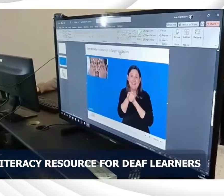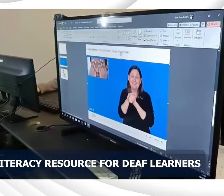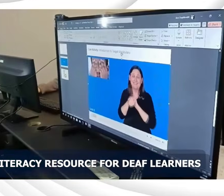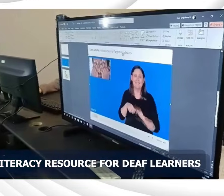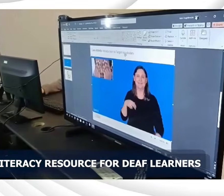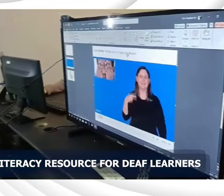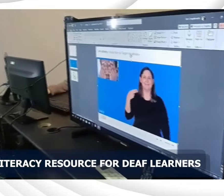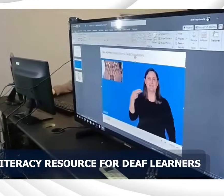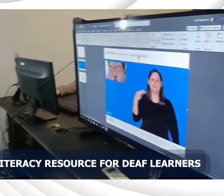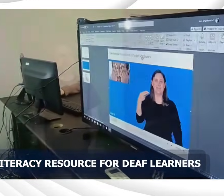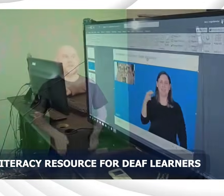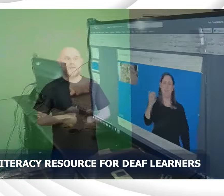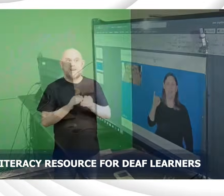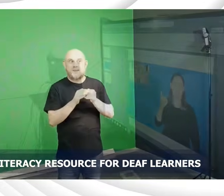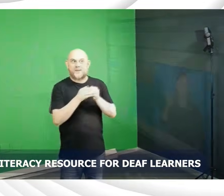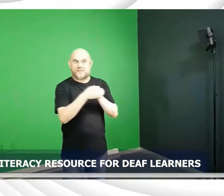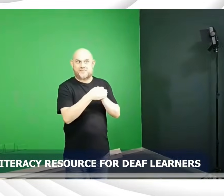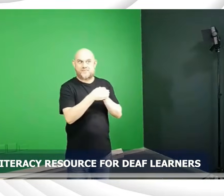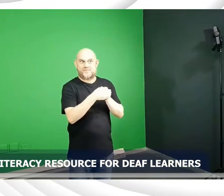How much time do I have left?